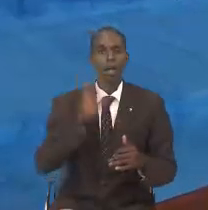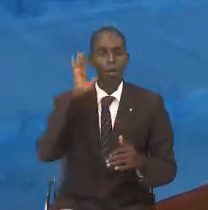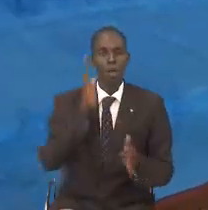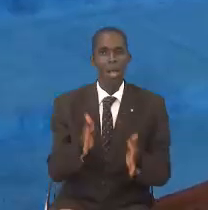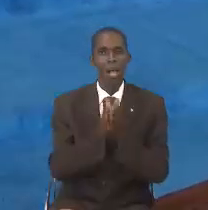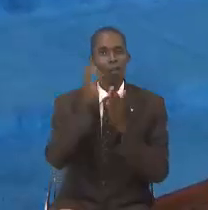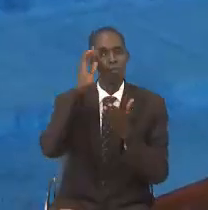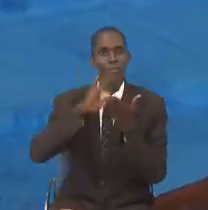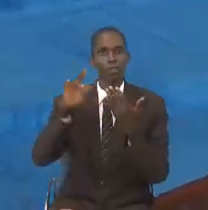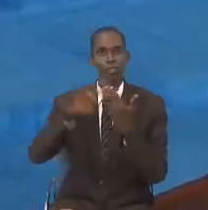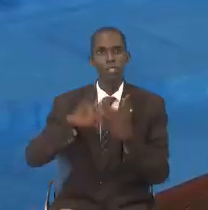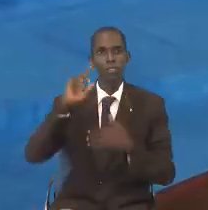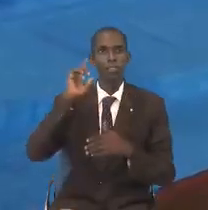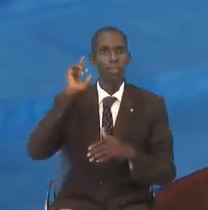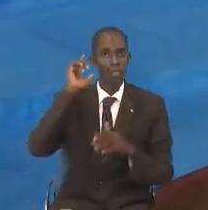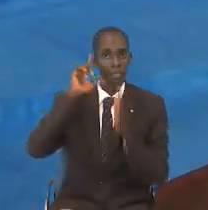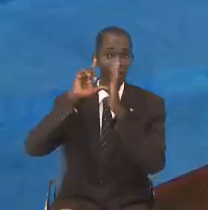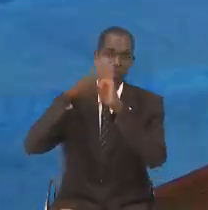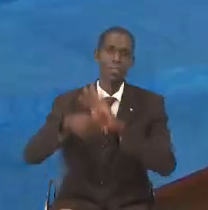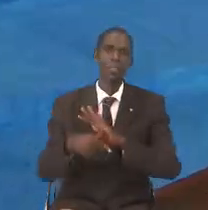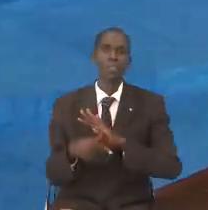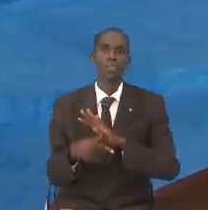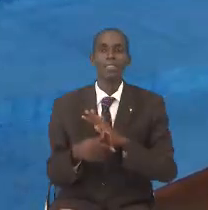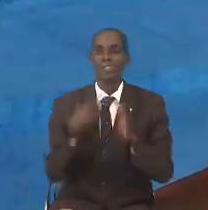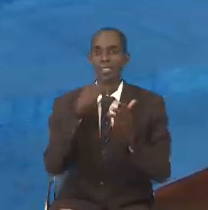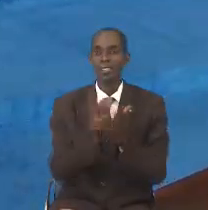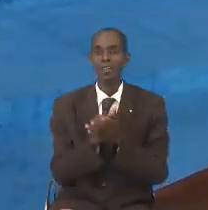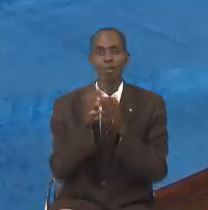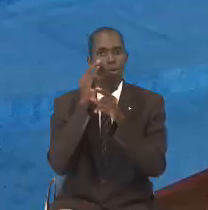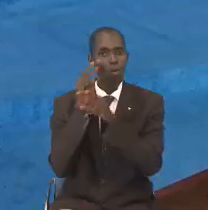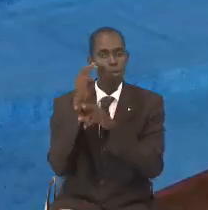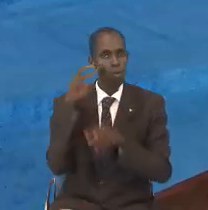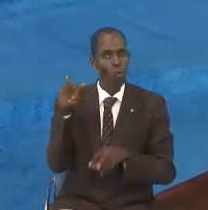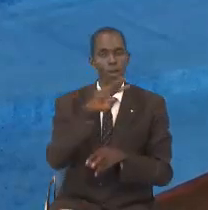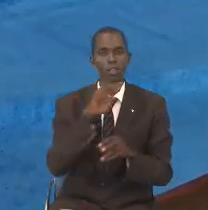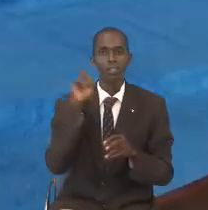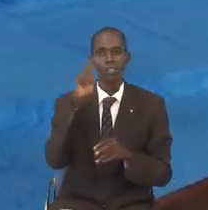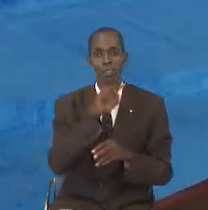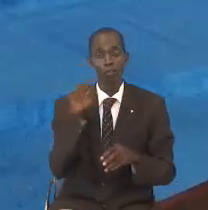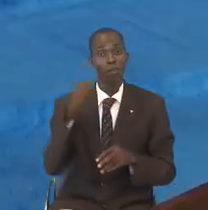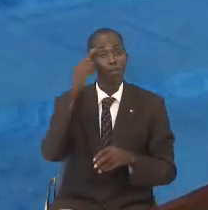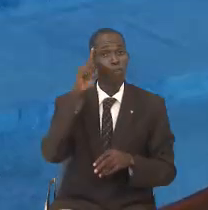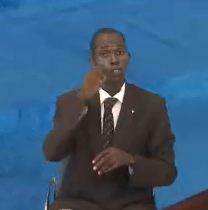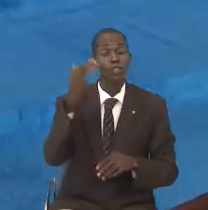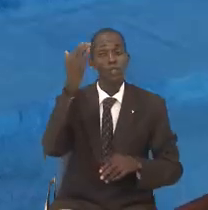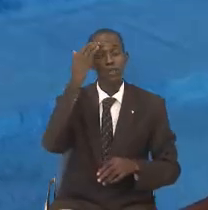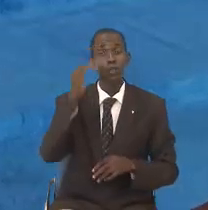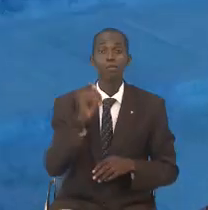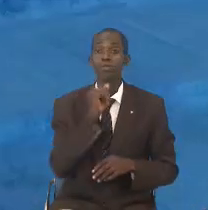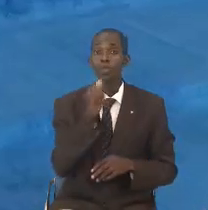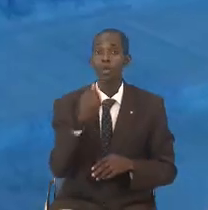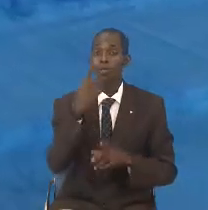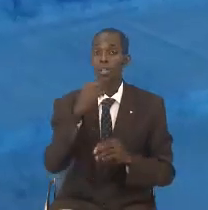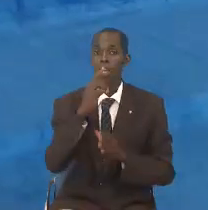later. It says, watch therefore, for ye know not what hour